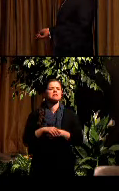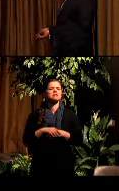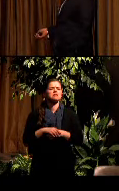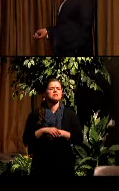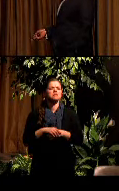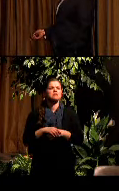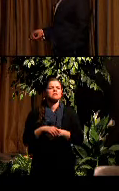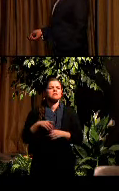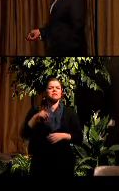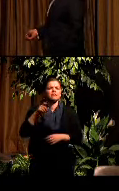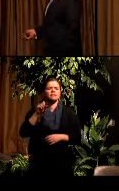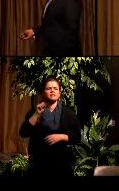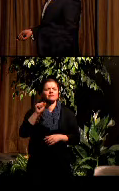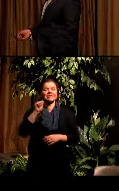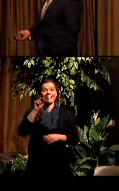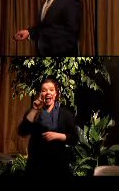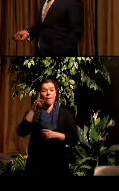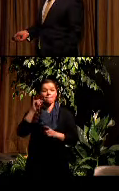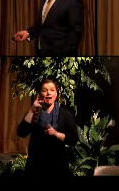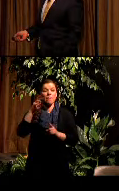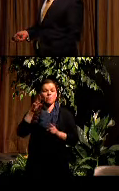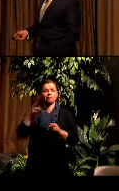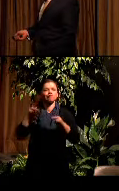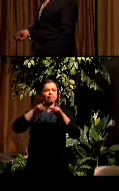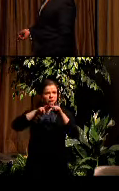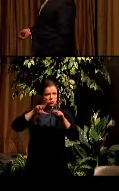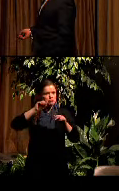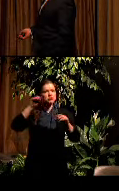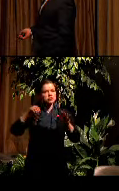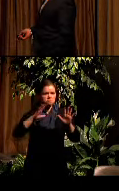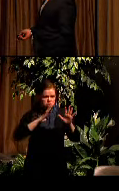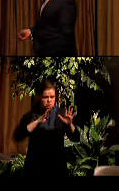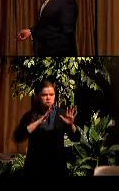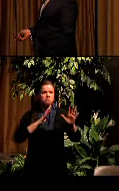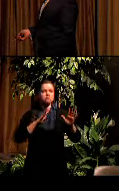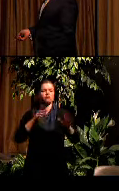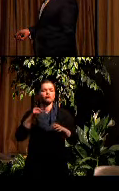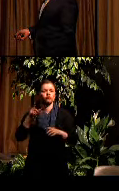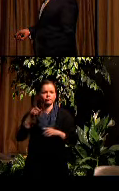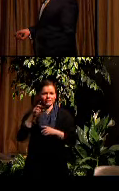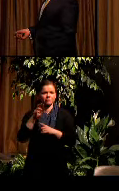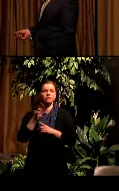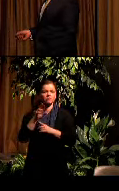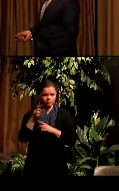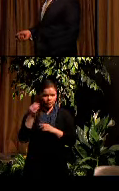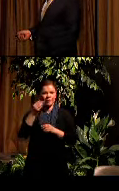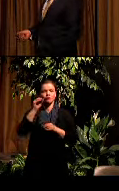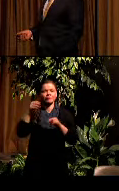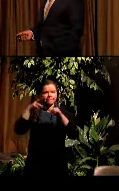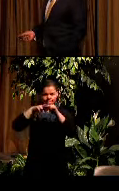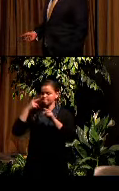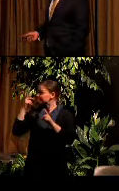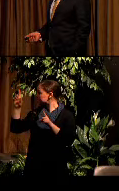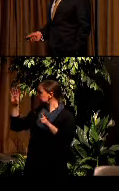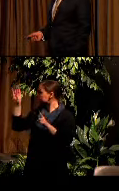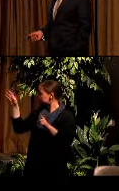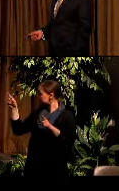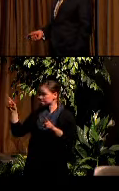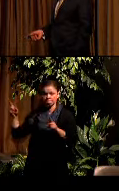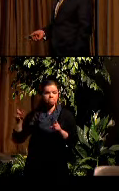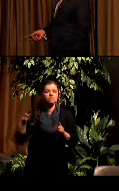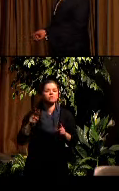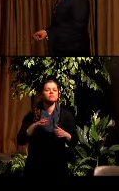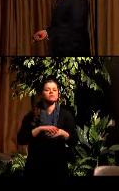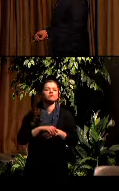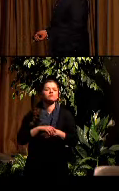30%. Sharp-tailed grouse up by 14%. But there are other grassland species that are